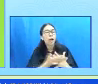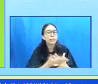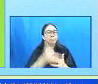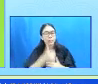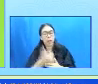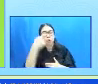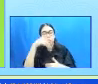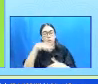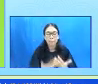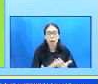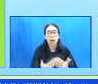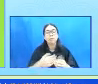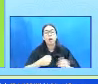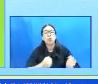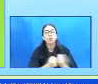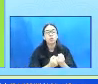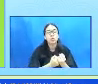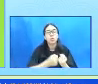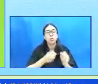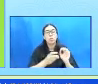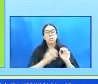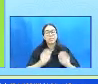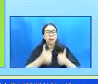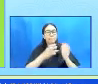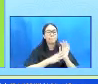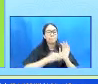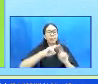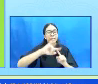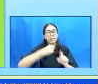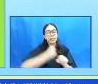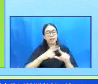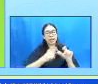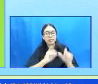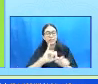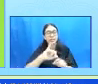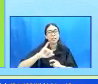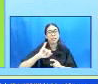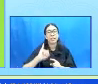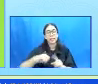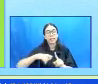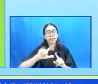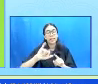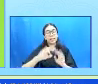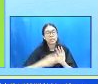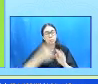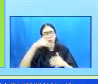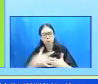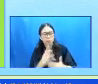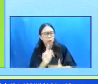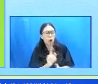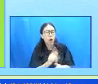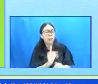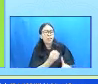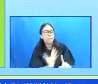and the damage, particularly for those who are poor and vulnerable communities, ensuring the gender equality. Thank you, Karen.